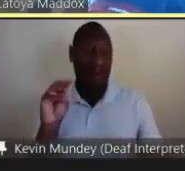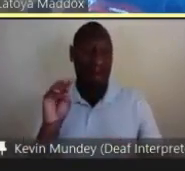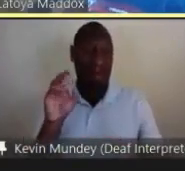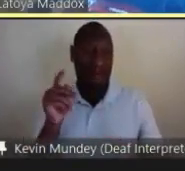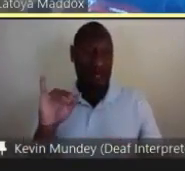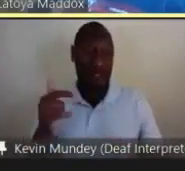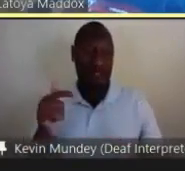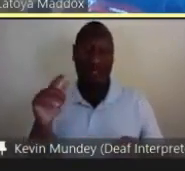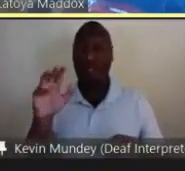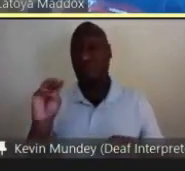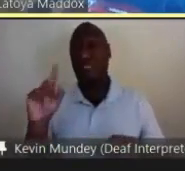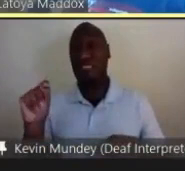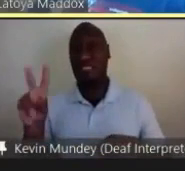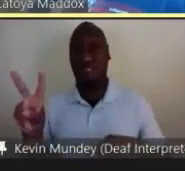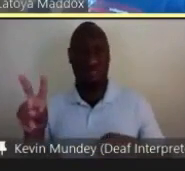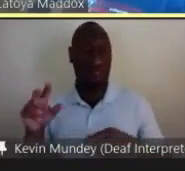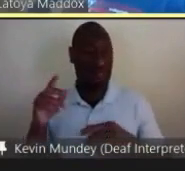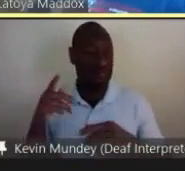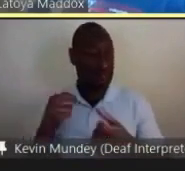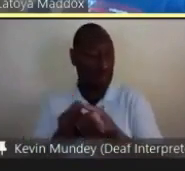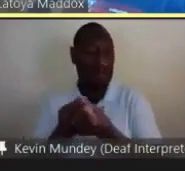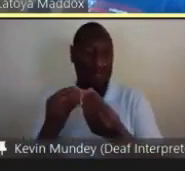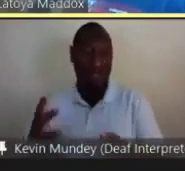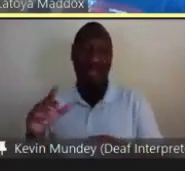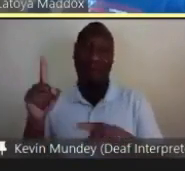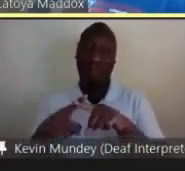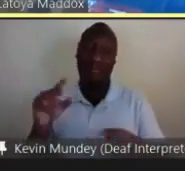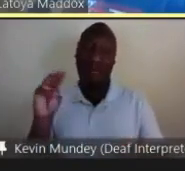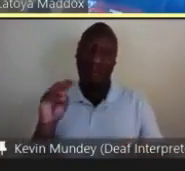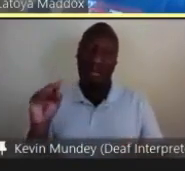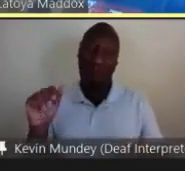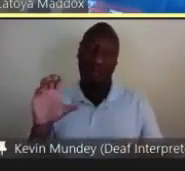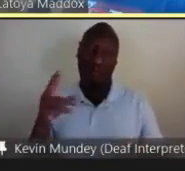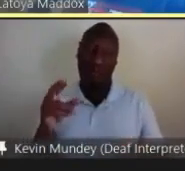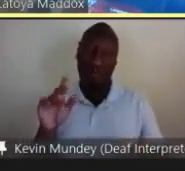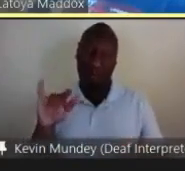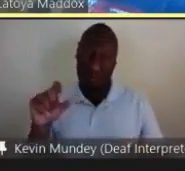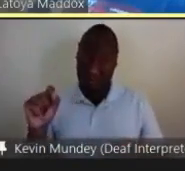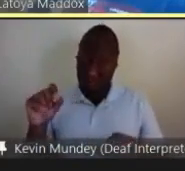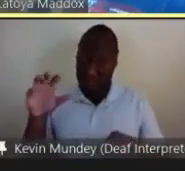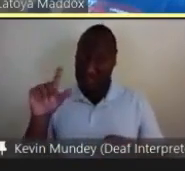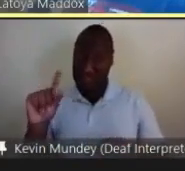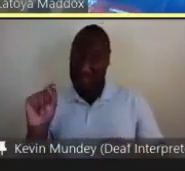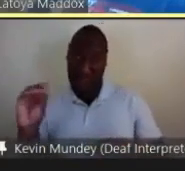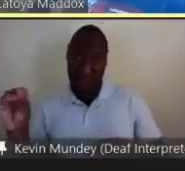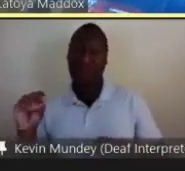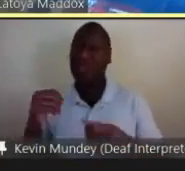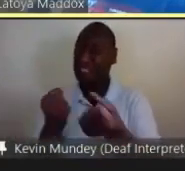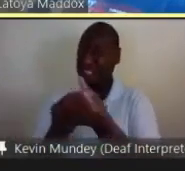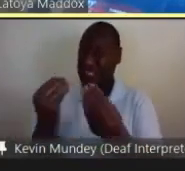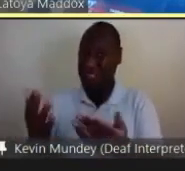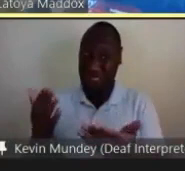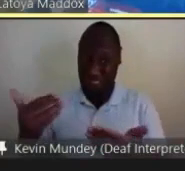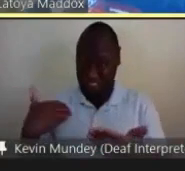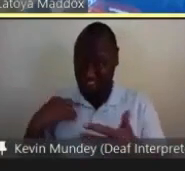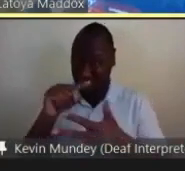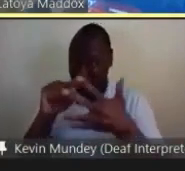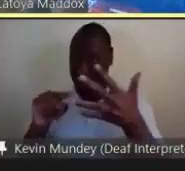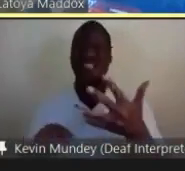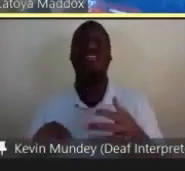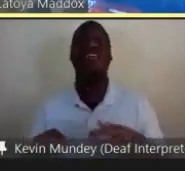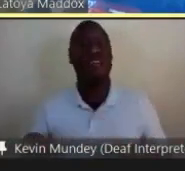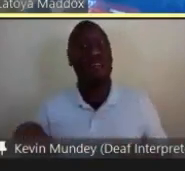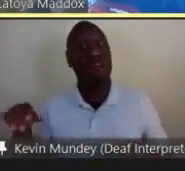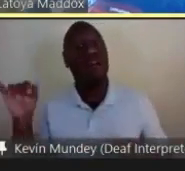Mama Chronicles 2 is a support and social group for parents with disabilities as well as parents with children